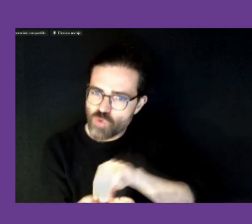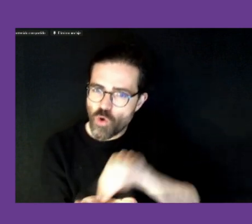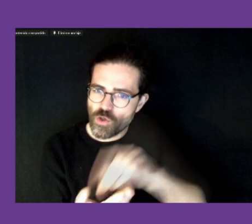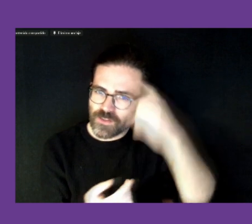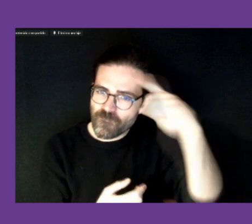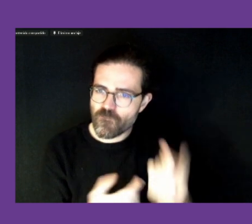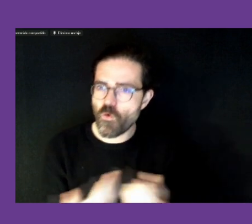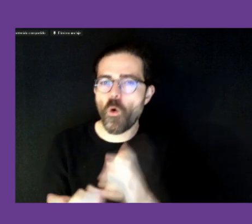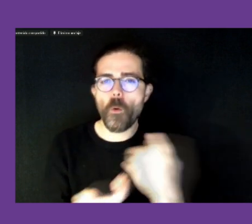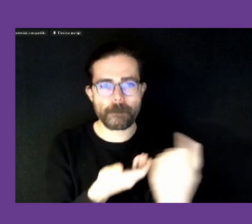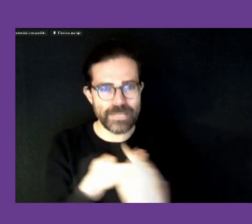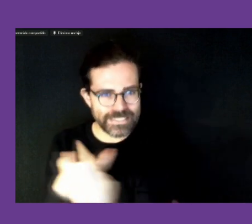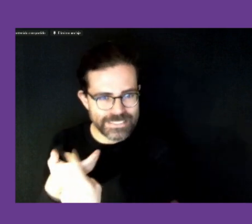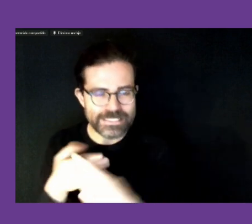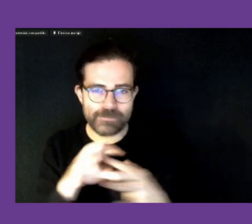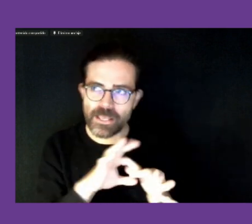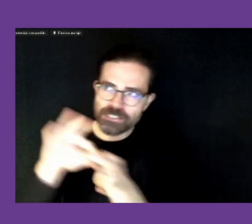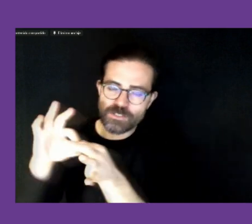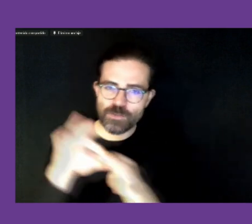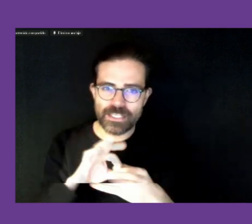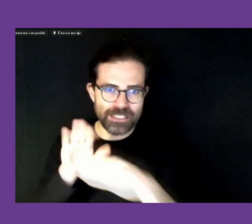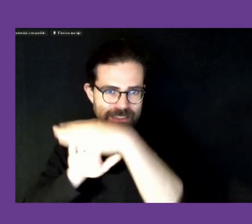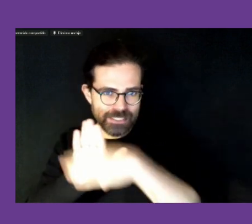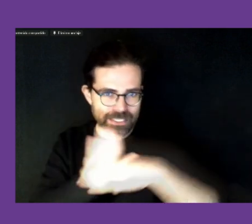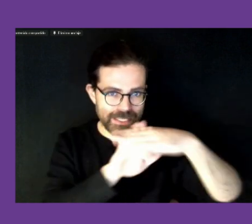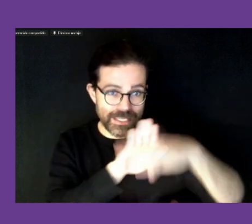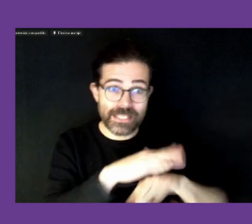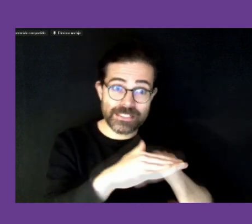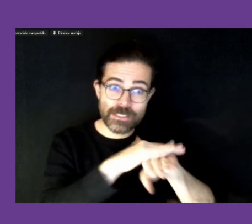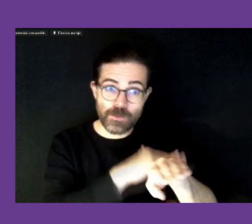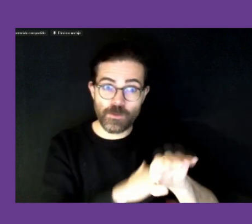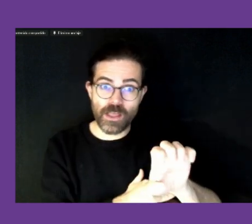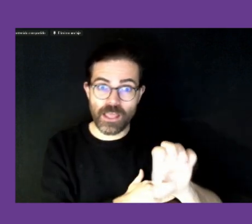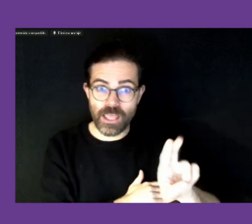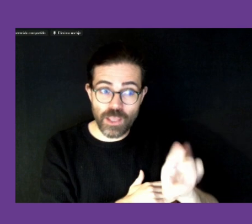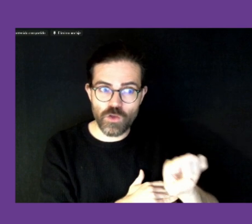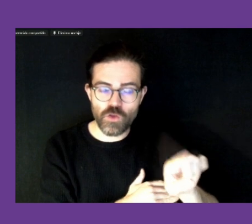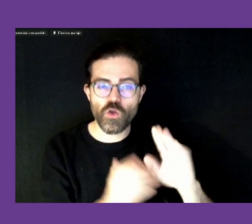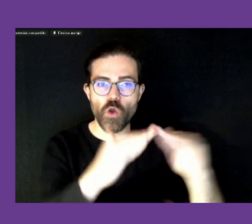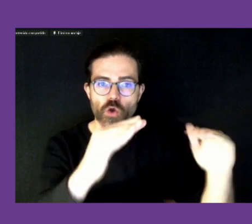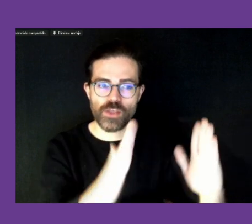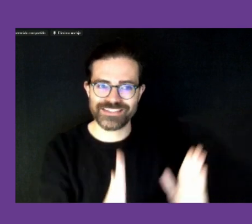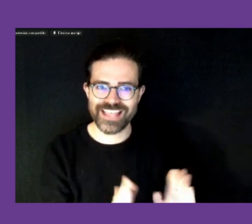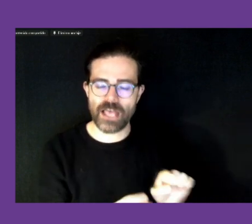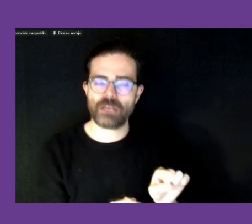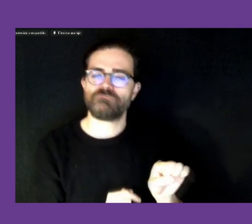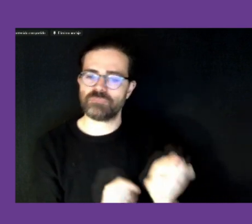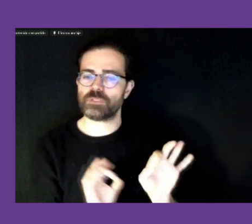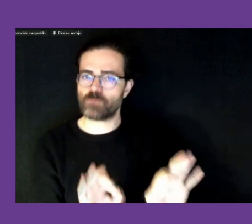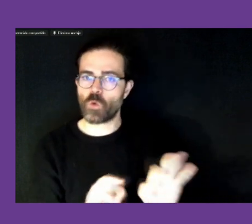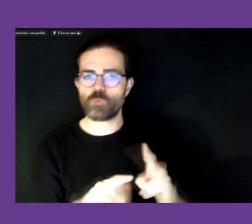have to consider the AccessibleEU Center as one resource in kind, but still this is what